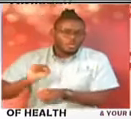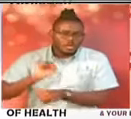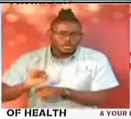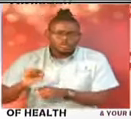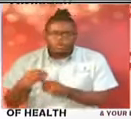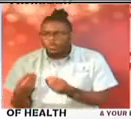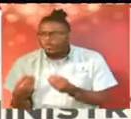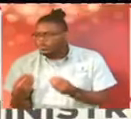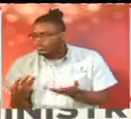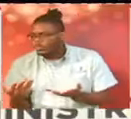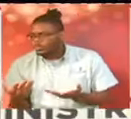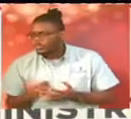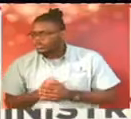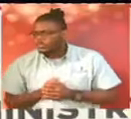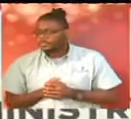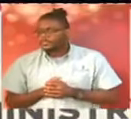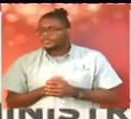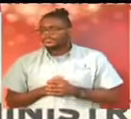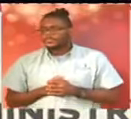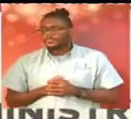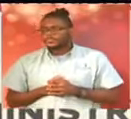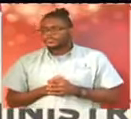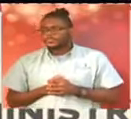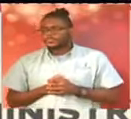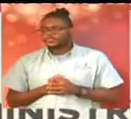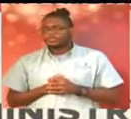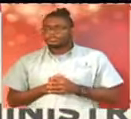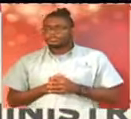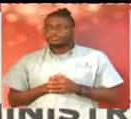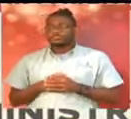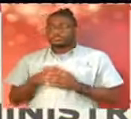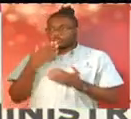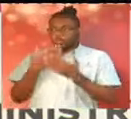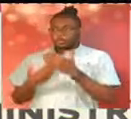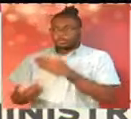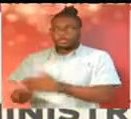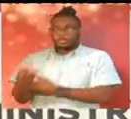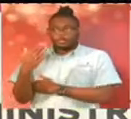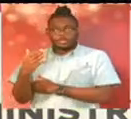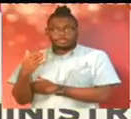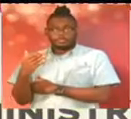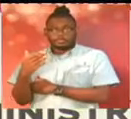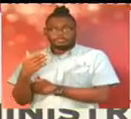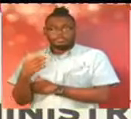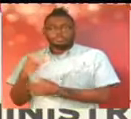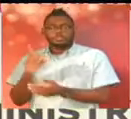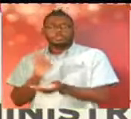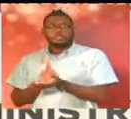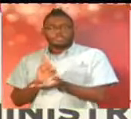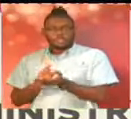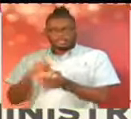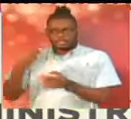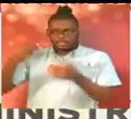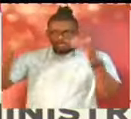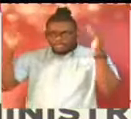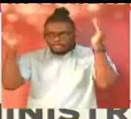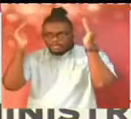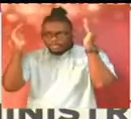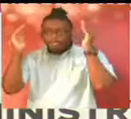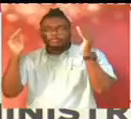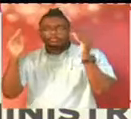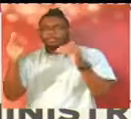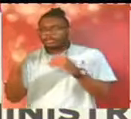Alexander. Thank you. Good morning, Dr. Hines, Mr. Alexander, the members